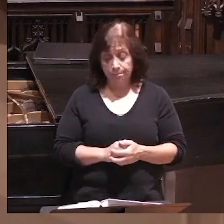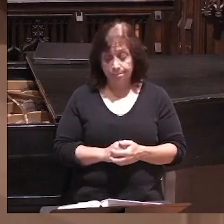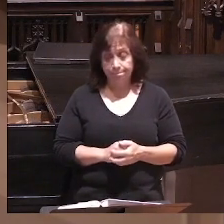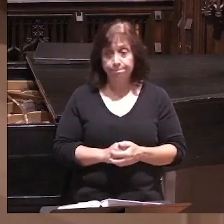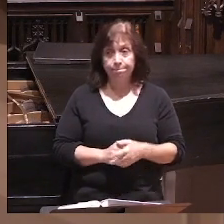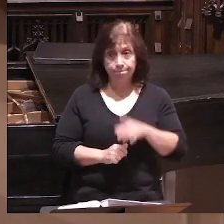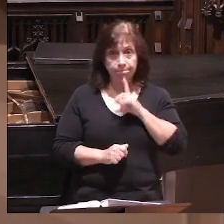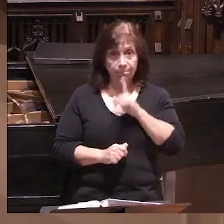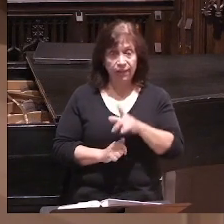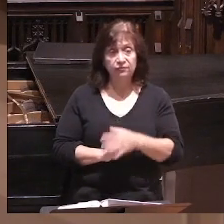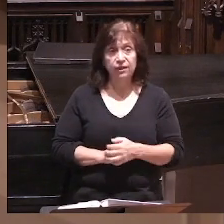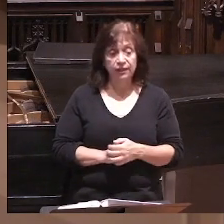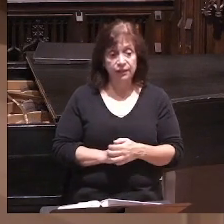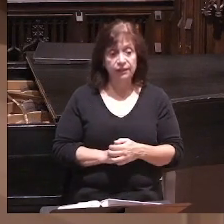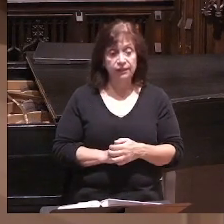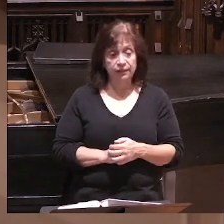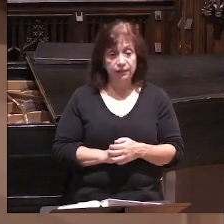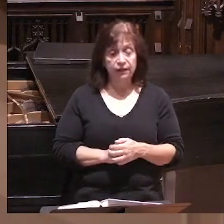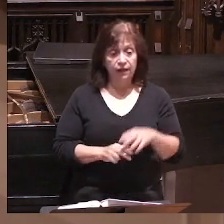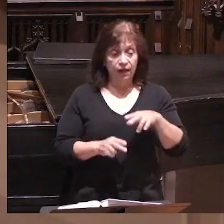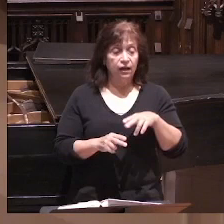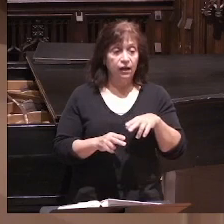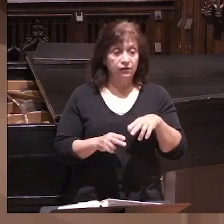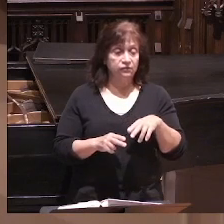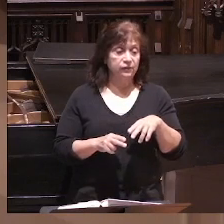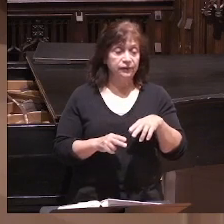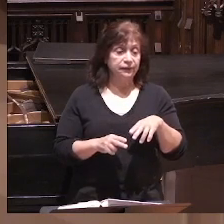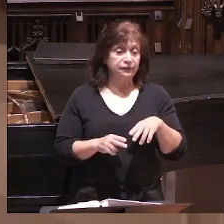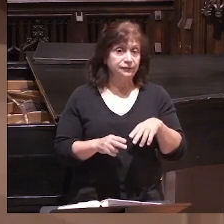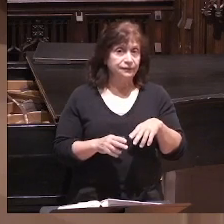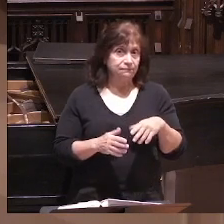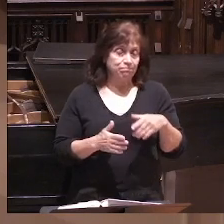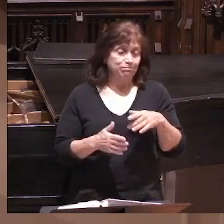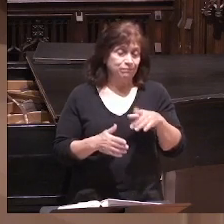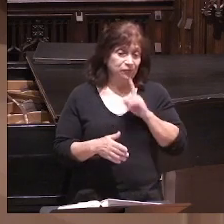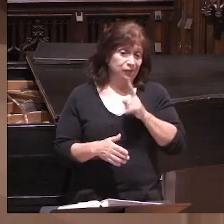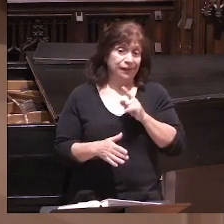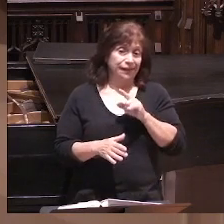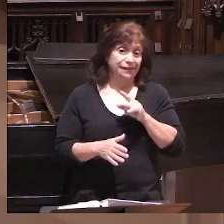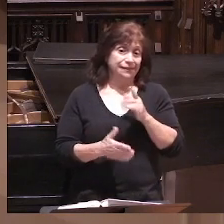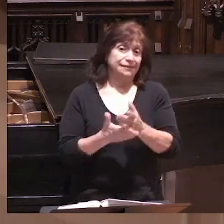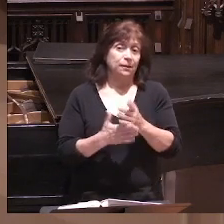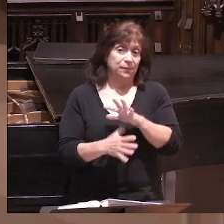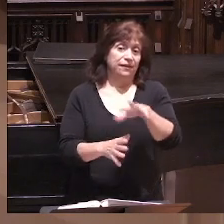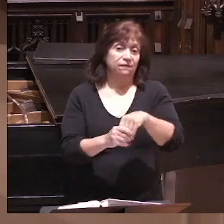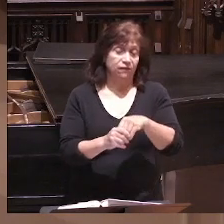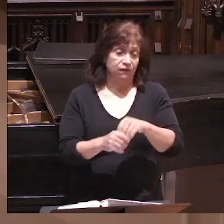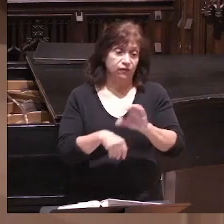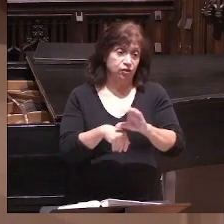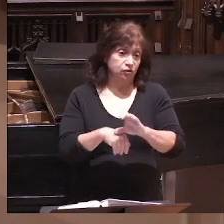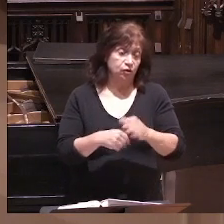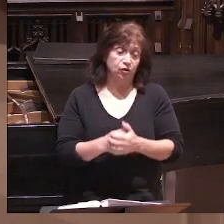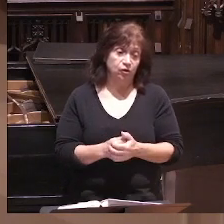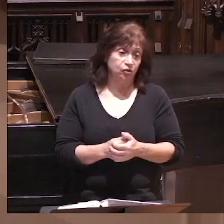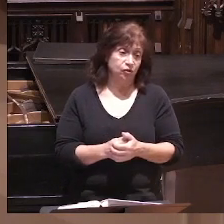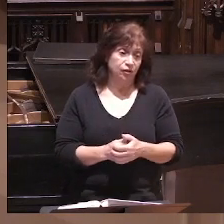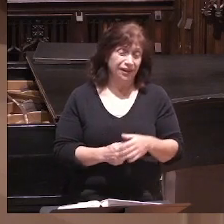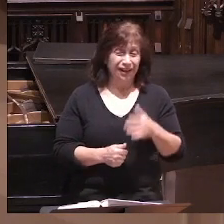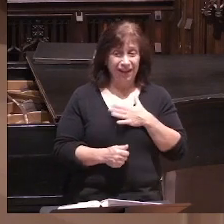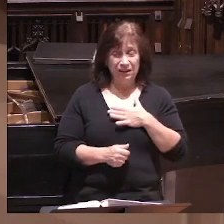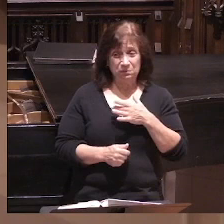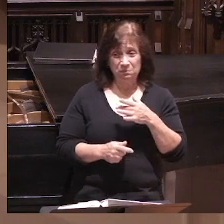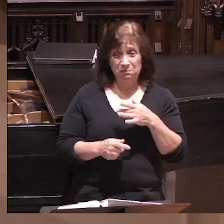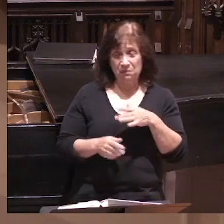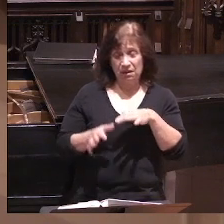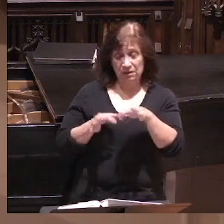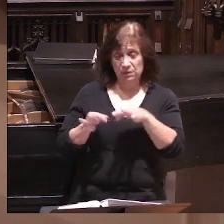it definitely has decreased to almost non-existent engagement. And my words to you was, I